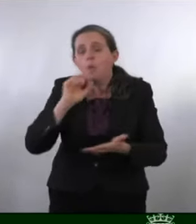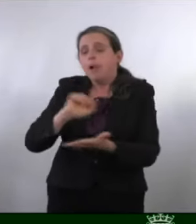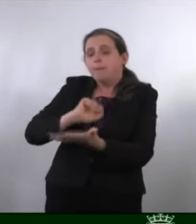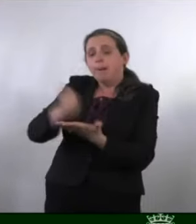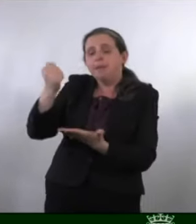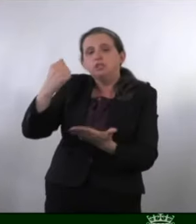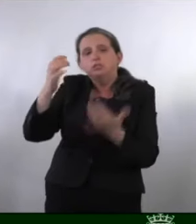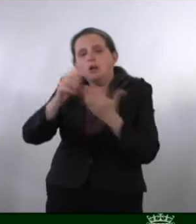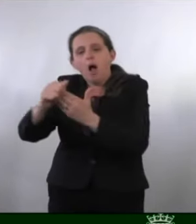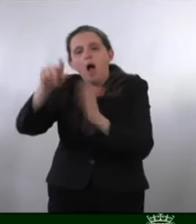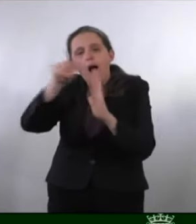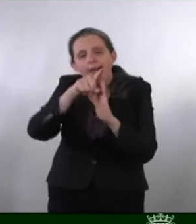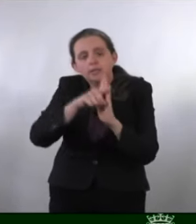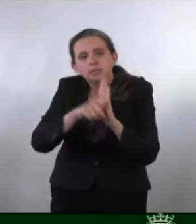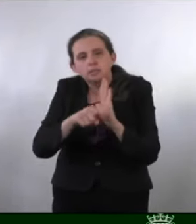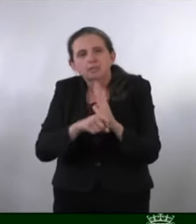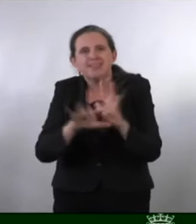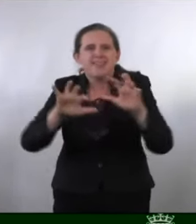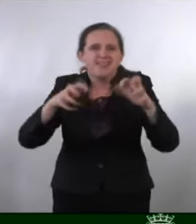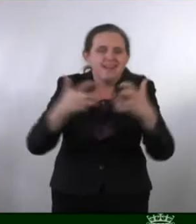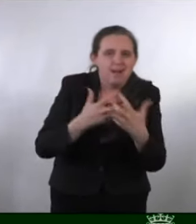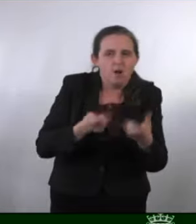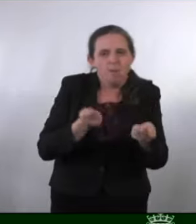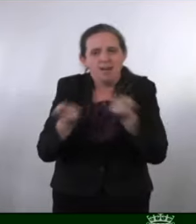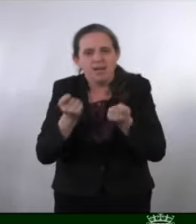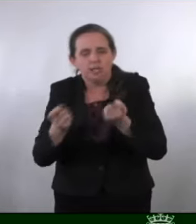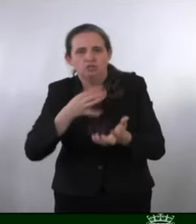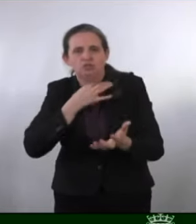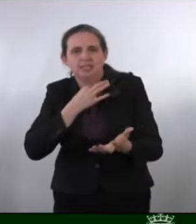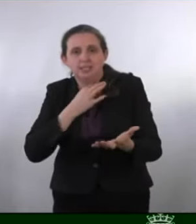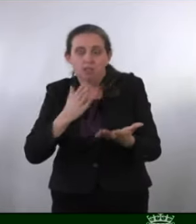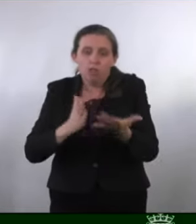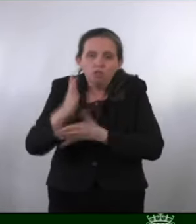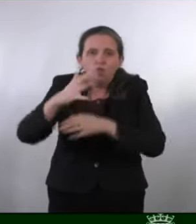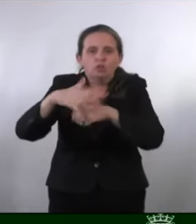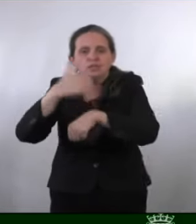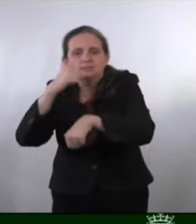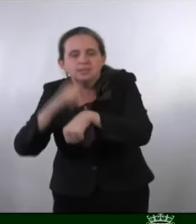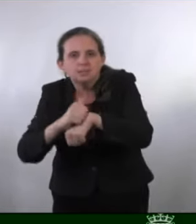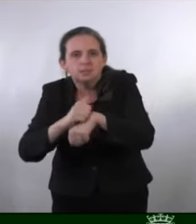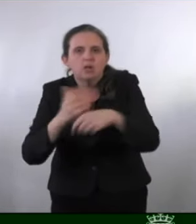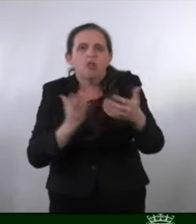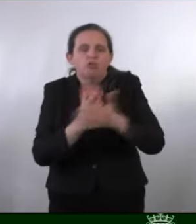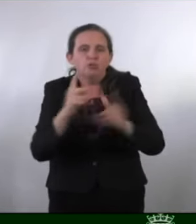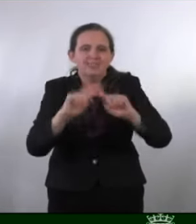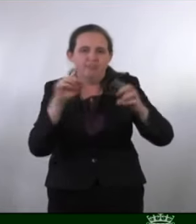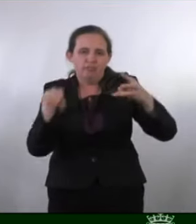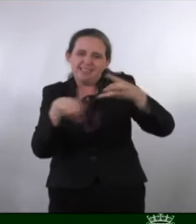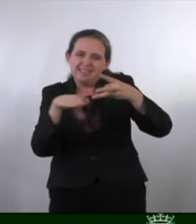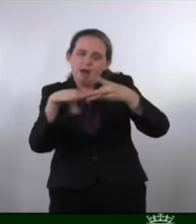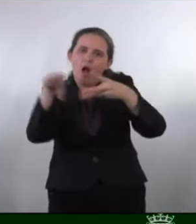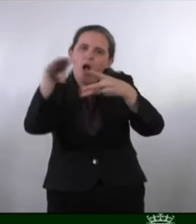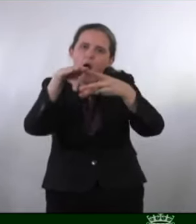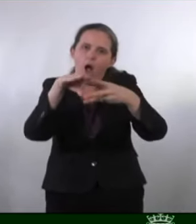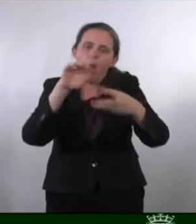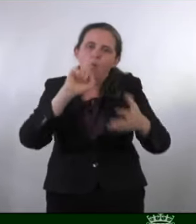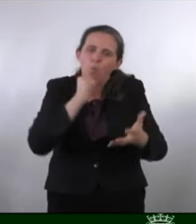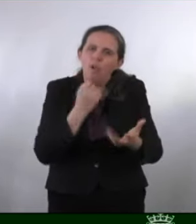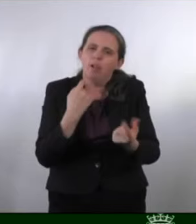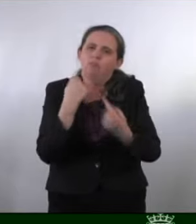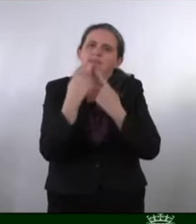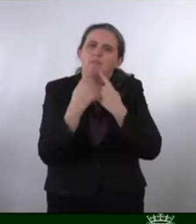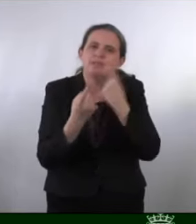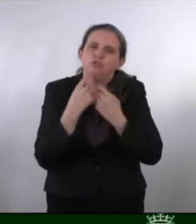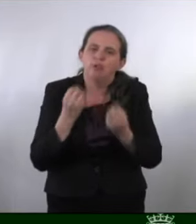tier, as well as over Christmas. As we work to suppress the virus with these local